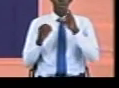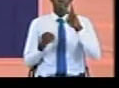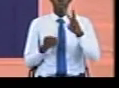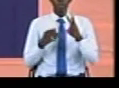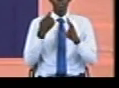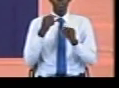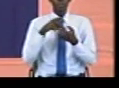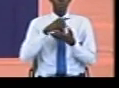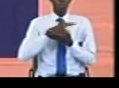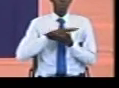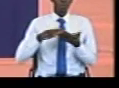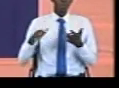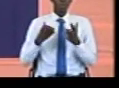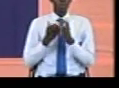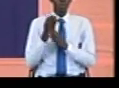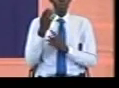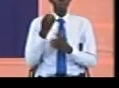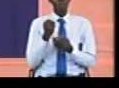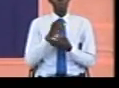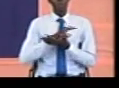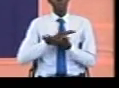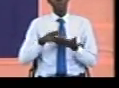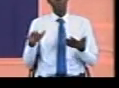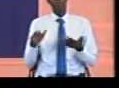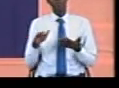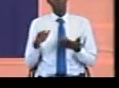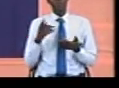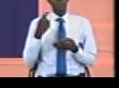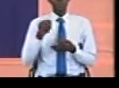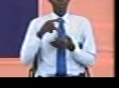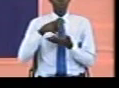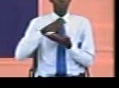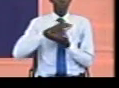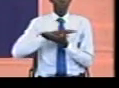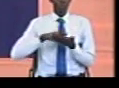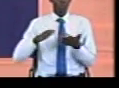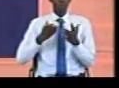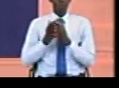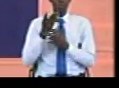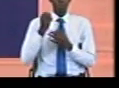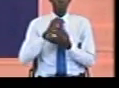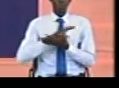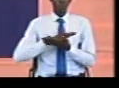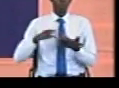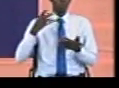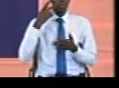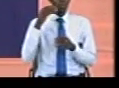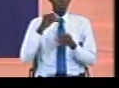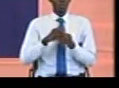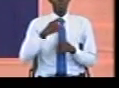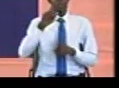through sanctification. The purity through sanctification. In